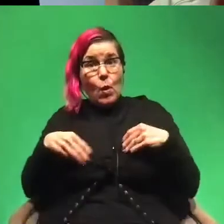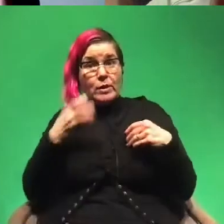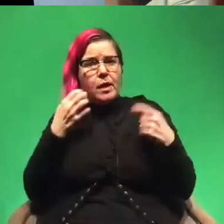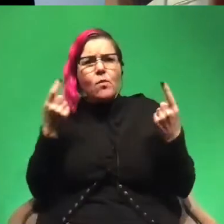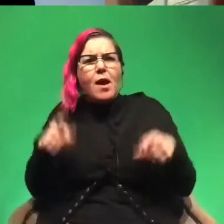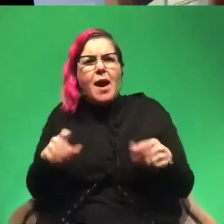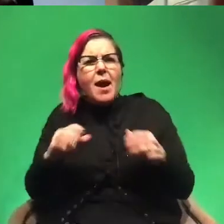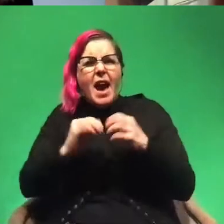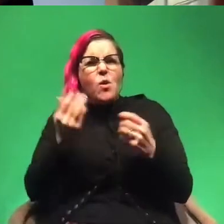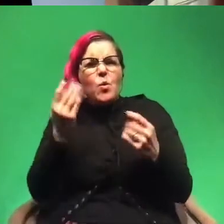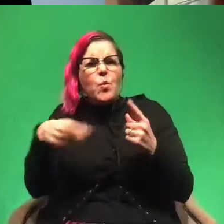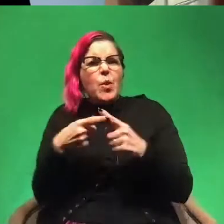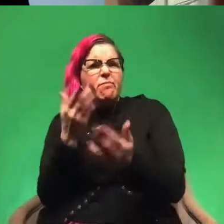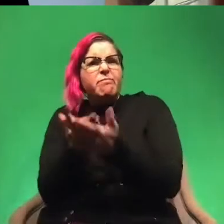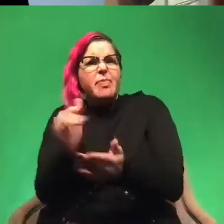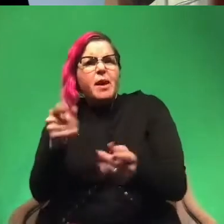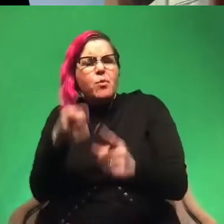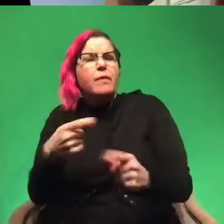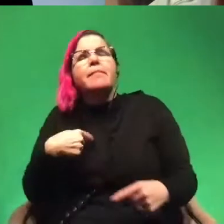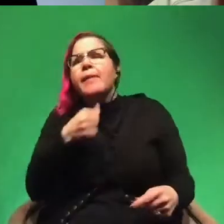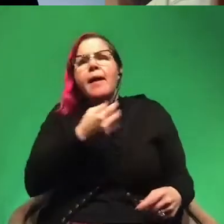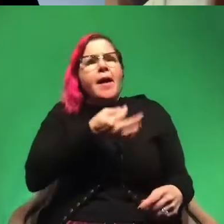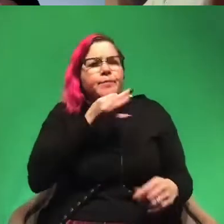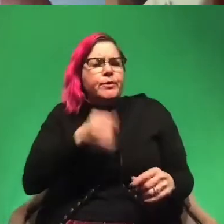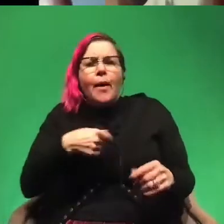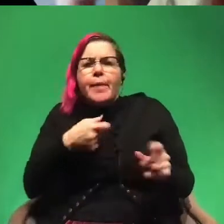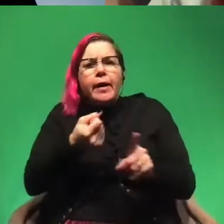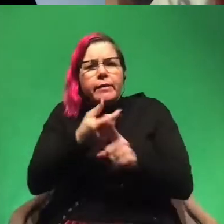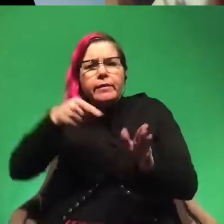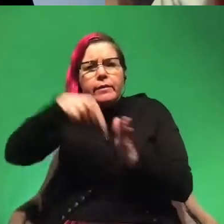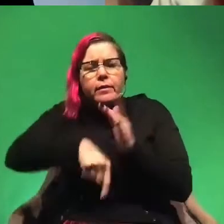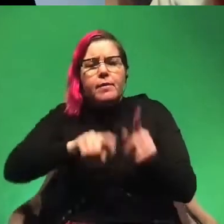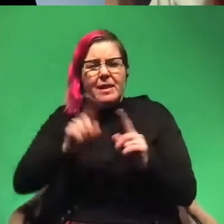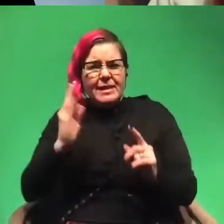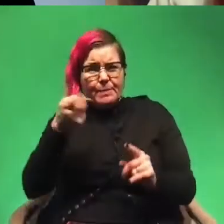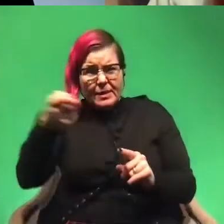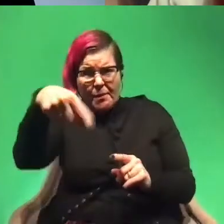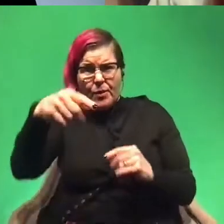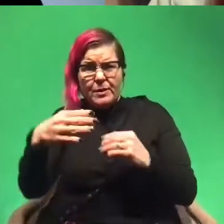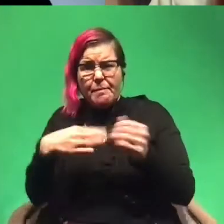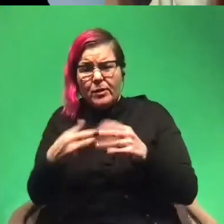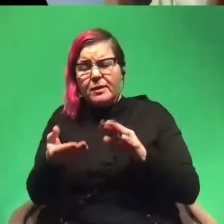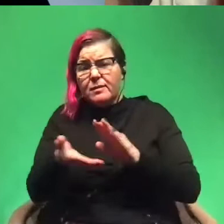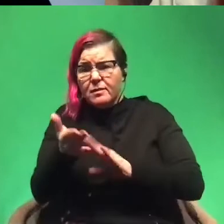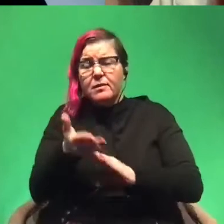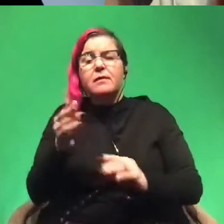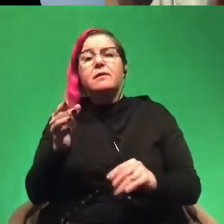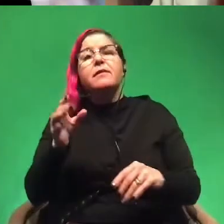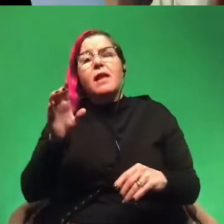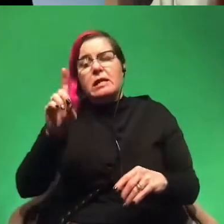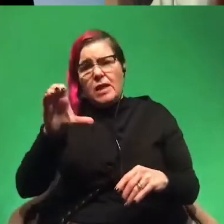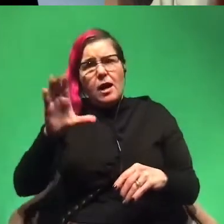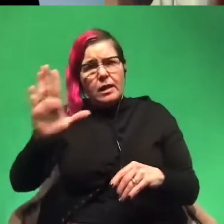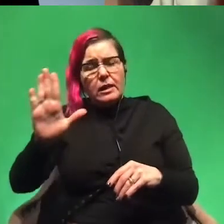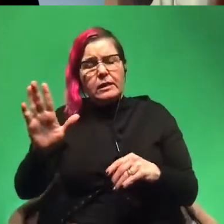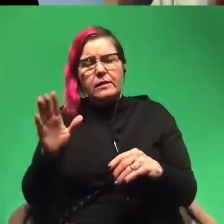be, I'm not an expert on that, so I won't speak on it too much, but it seems like if you look at some of these facilities, like the one in South Carolina with Doc Antle, he's